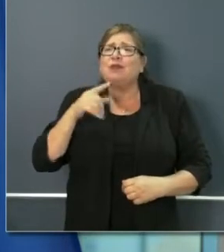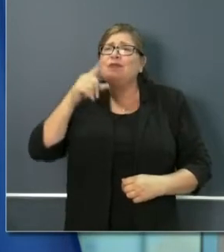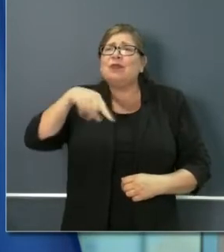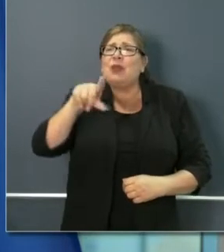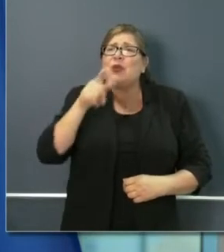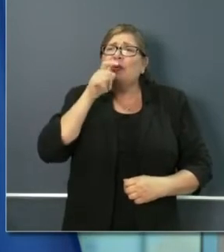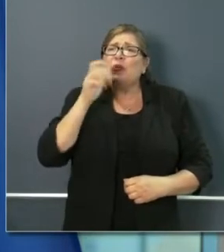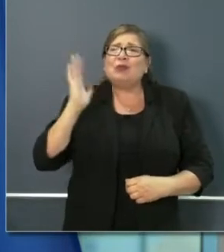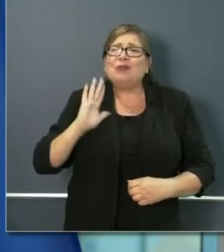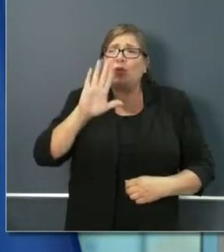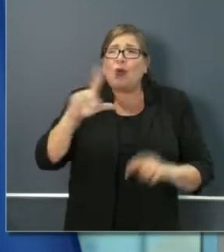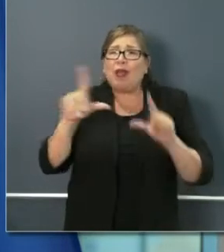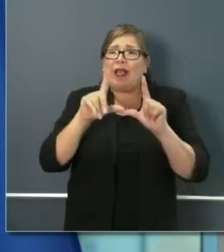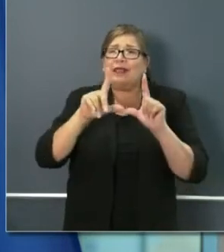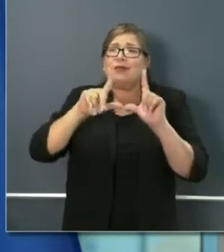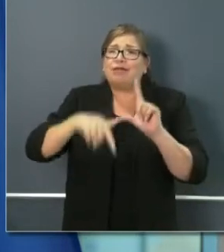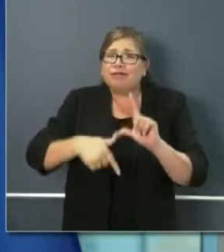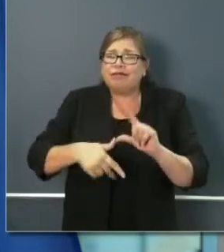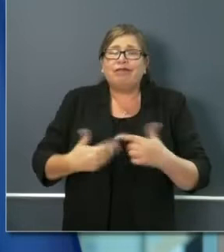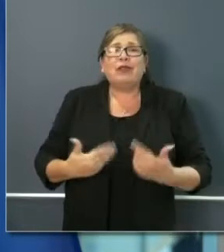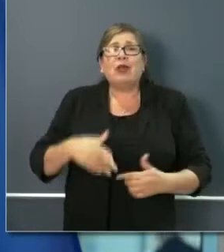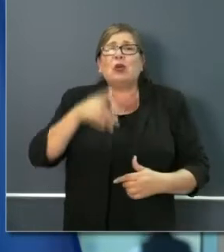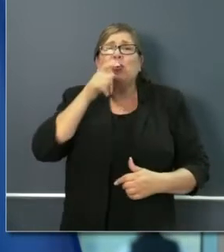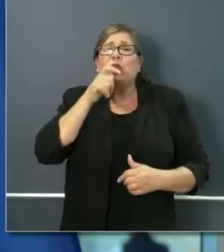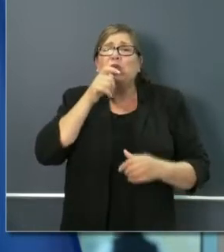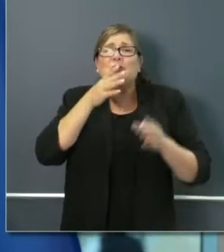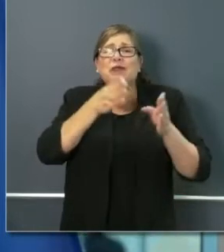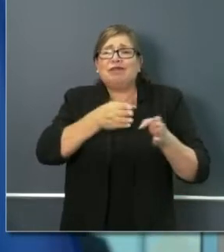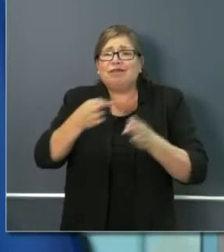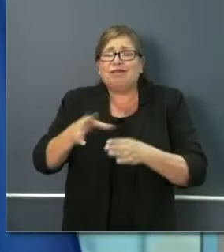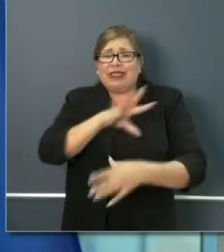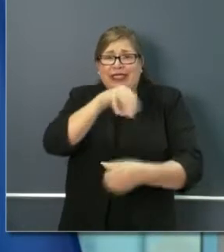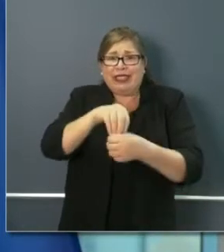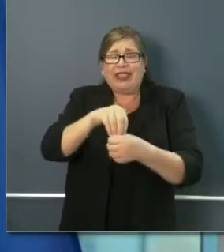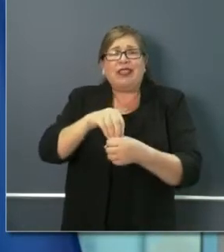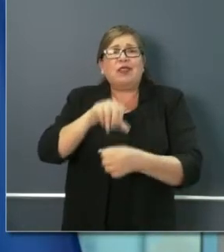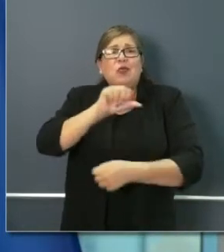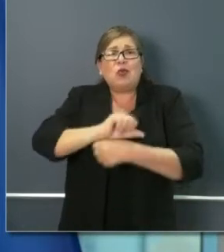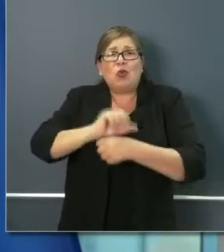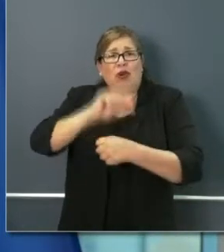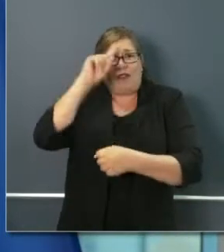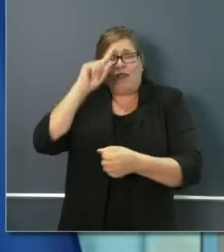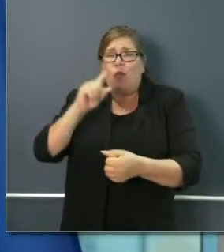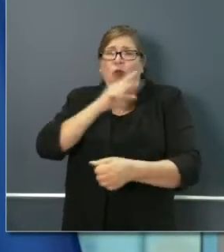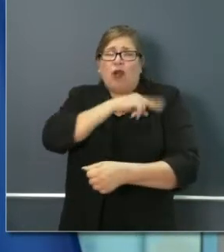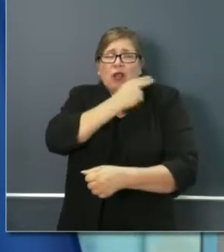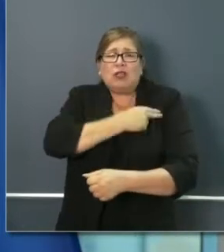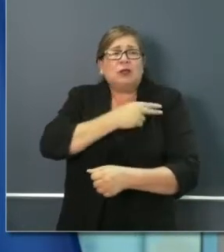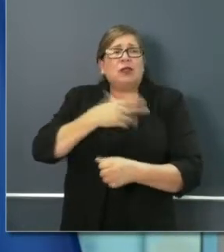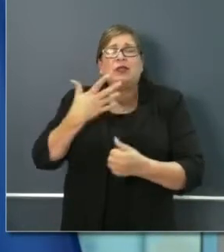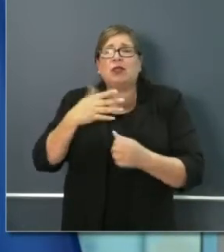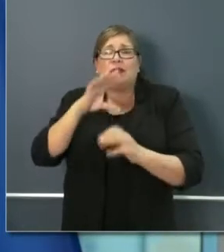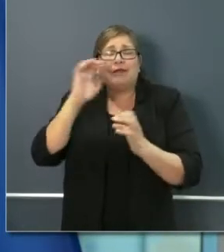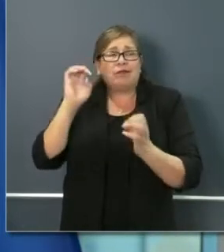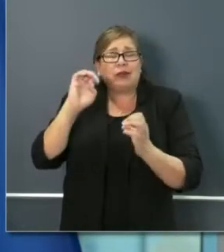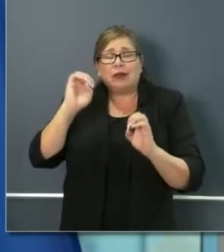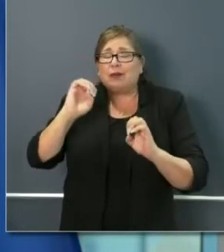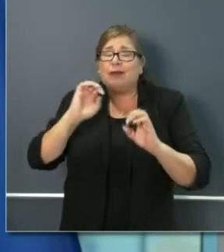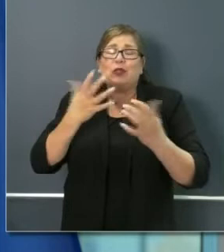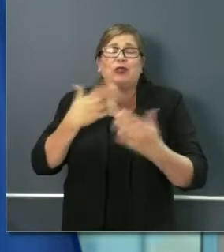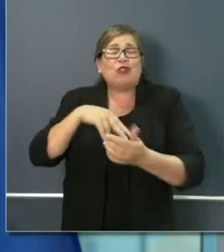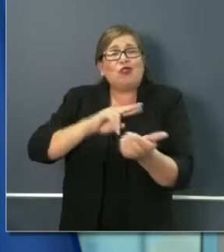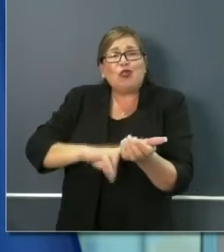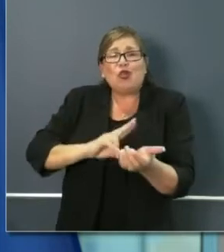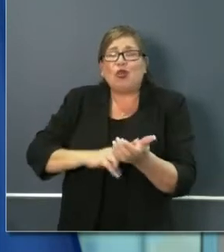are retirees, people that are in the profession but haven't finished their licensing requirements, be